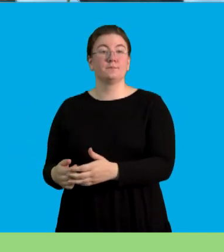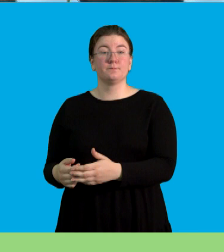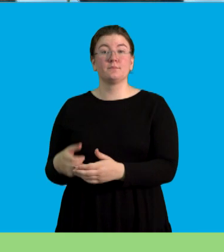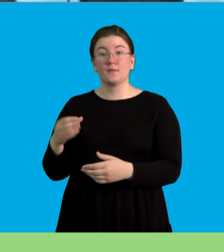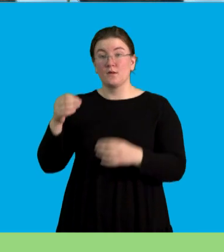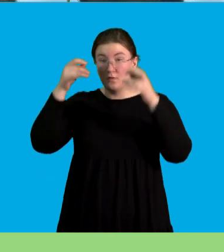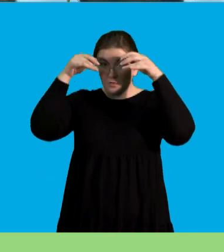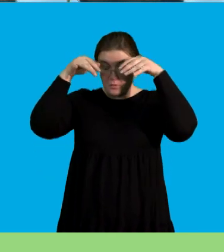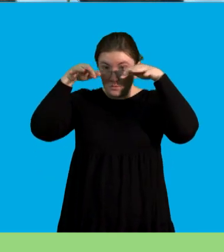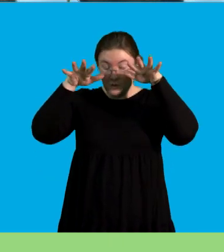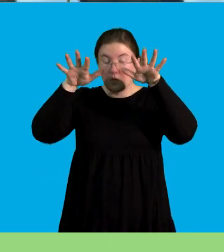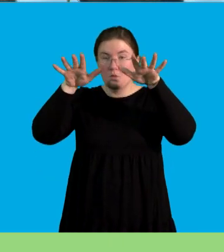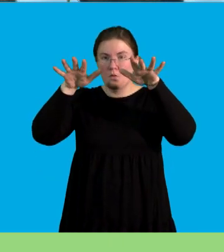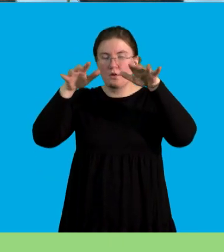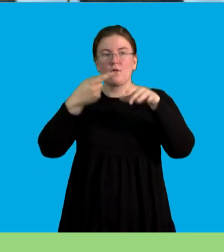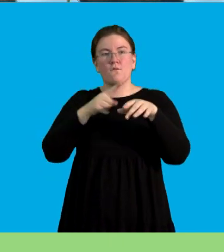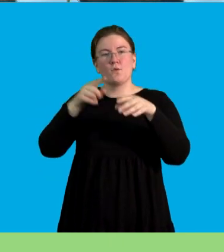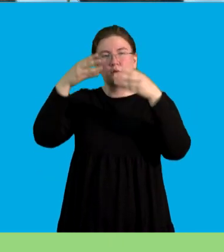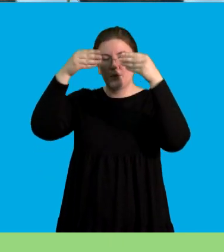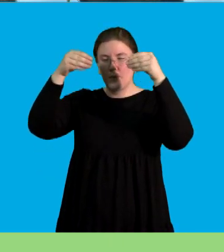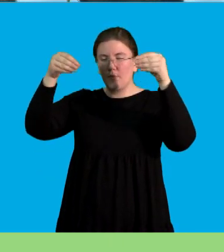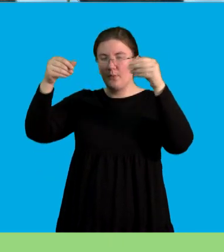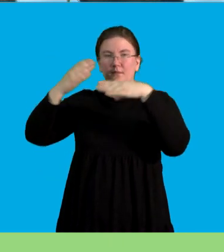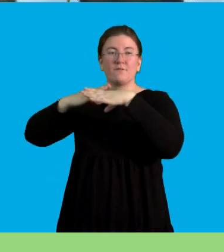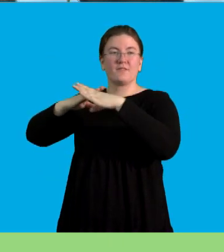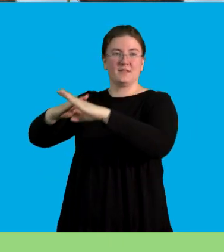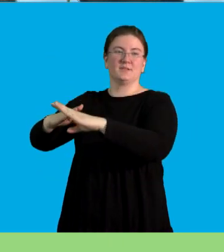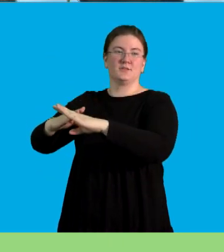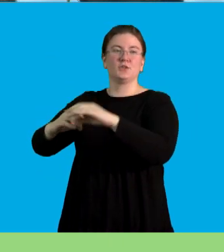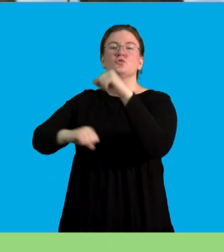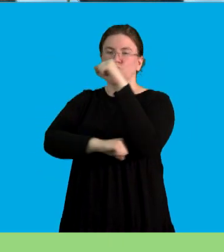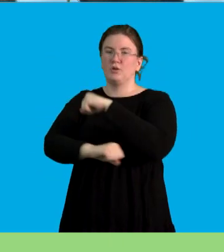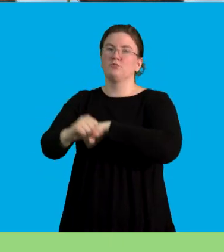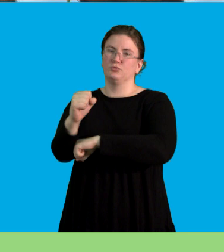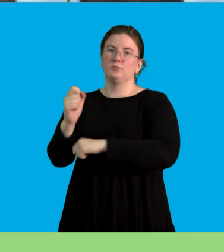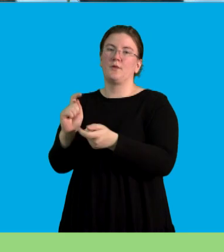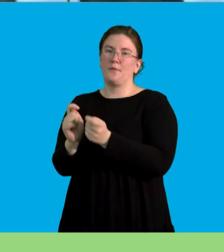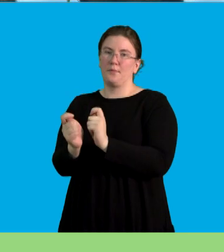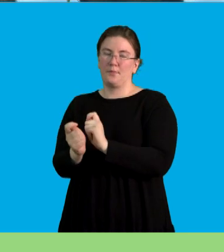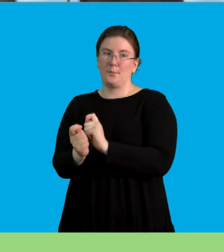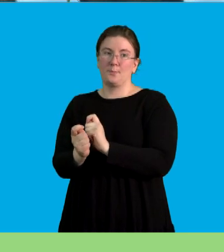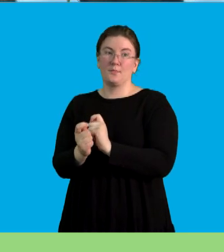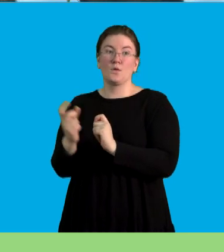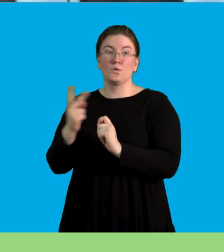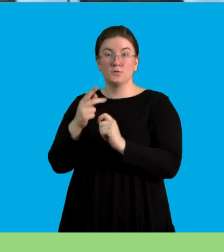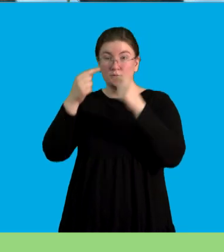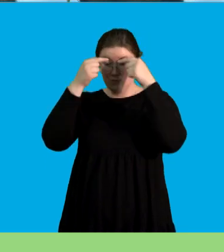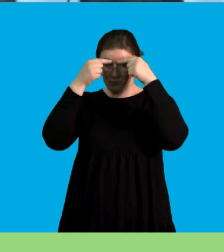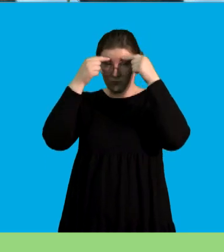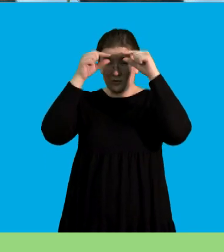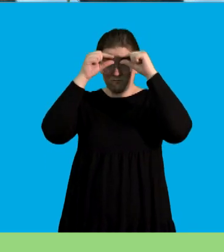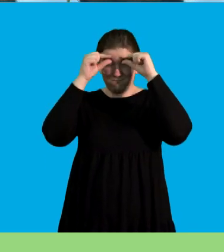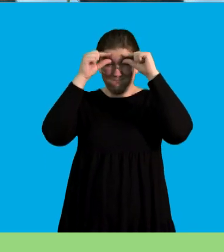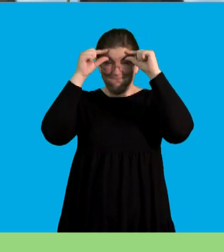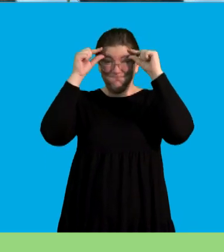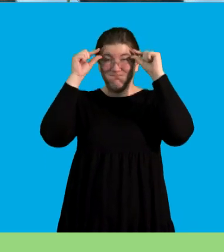They have long eyelashes to keep sand out of their eyes. This is a structural adaptation. They have thick